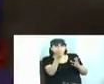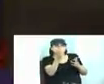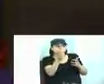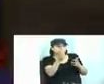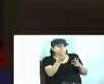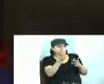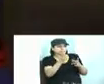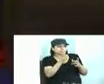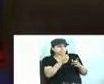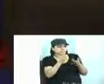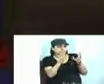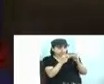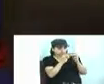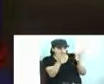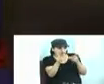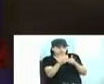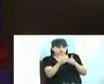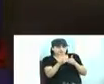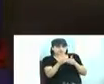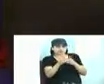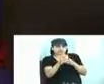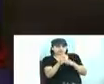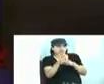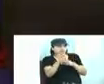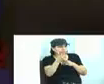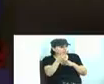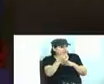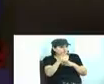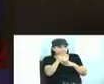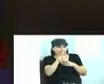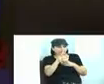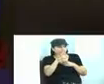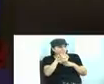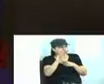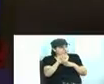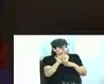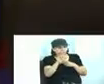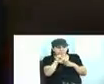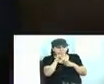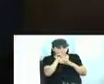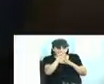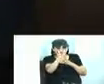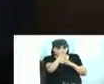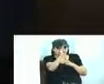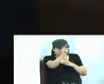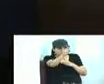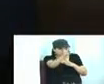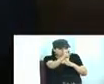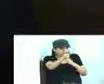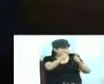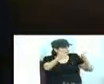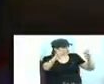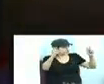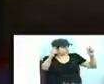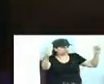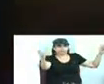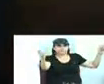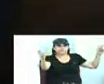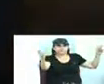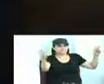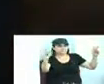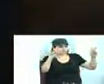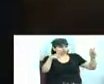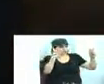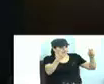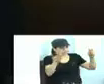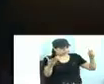long conference room, and it's like, 25, 30 feet or so long, and who knows how wide. And the only thing that is in there,